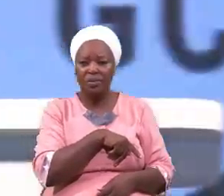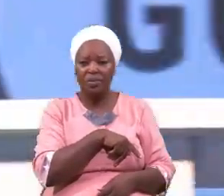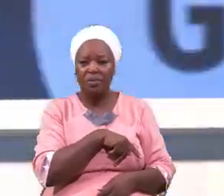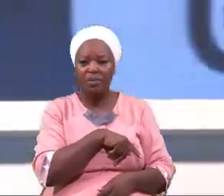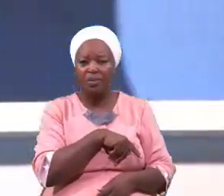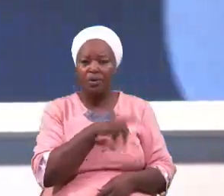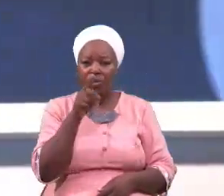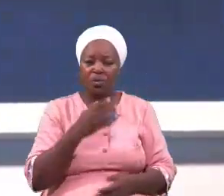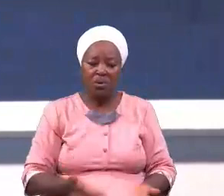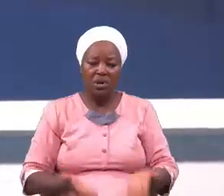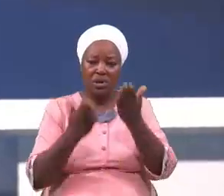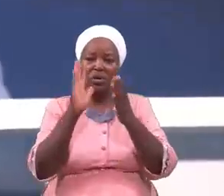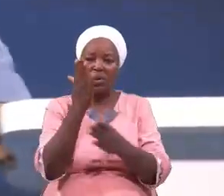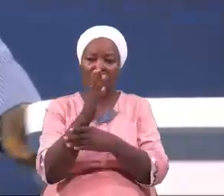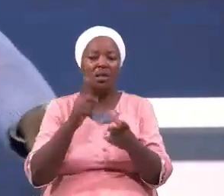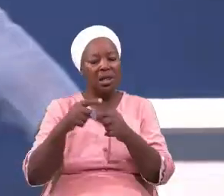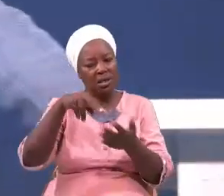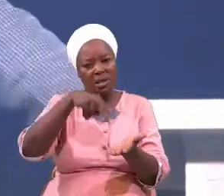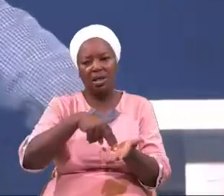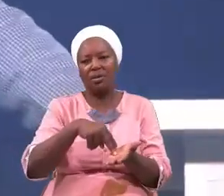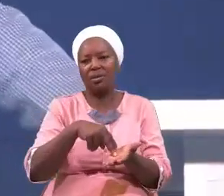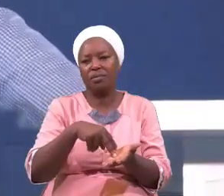You're raising up your hand, you're standing up.